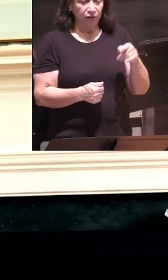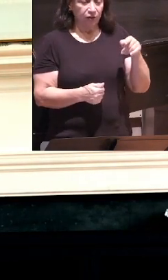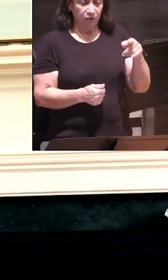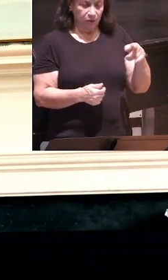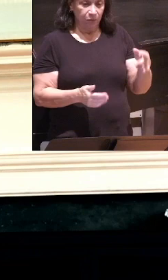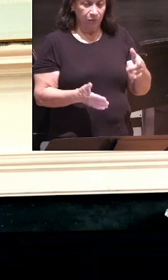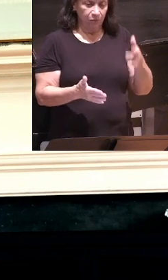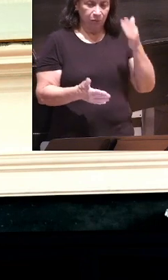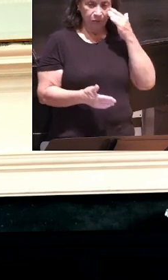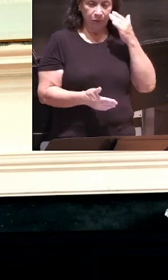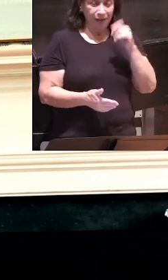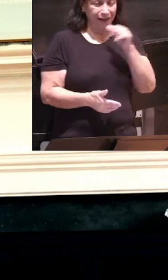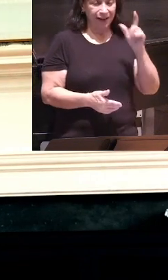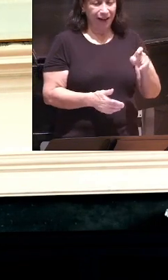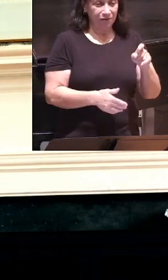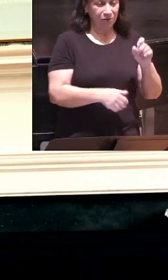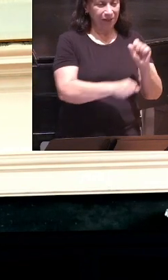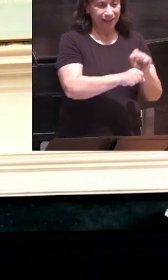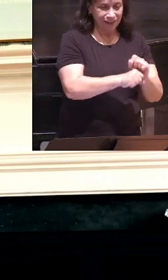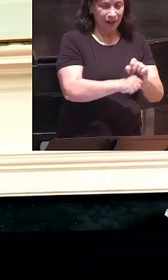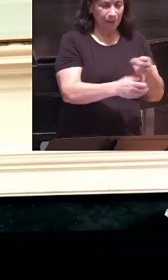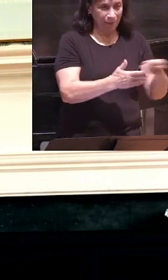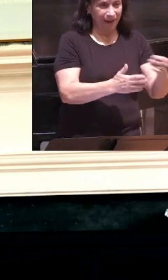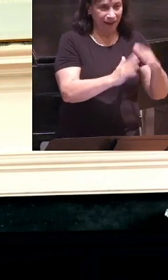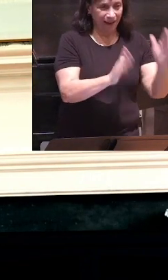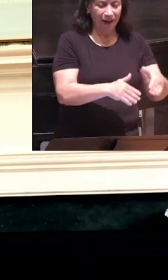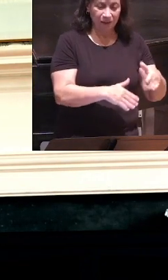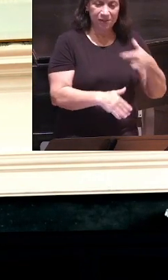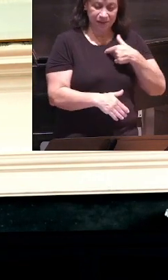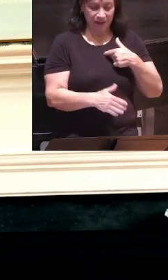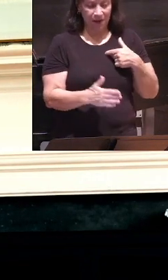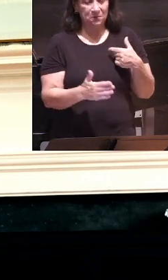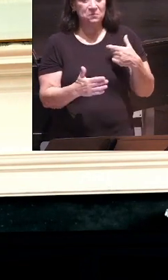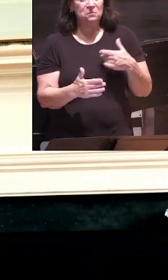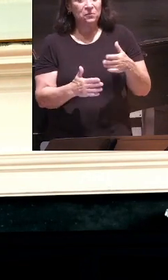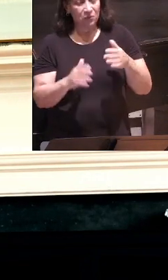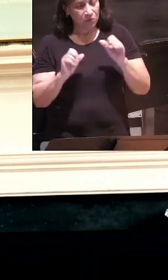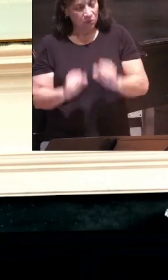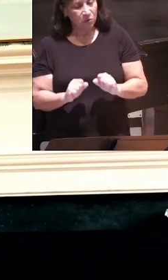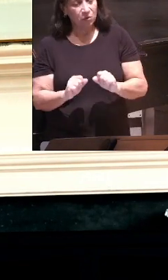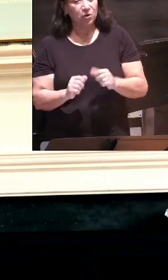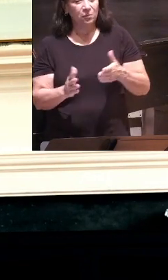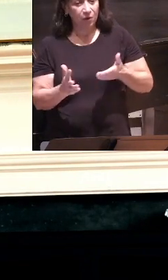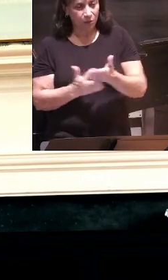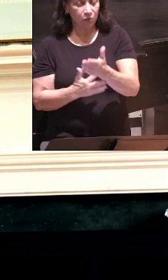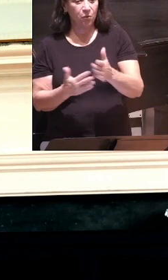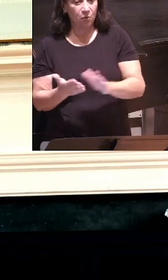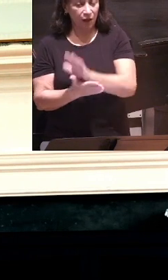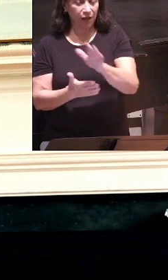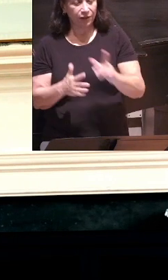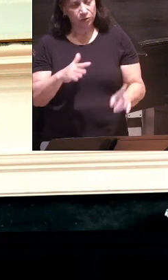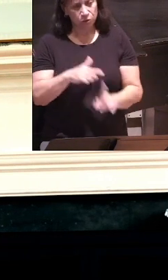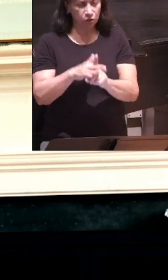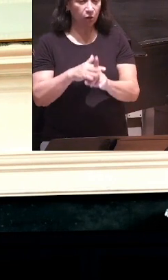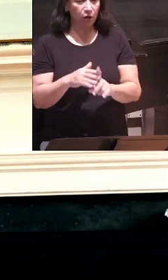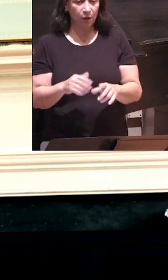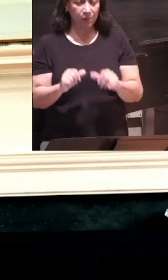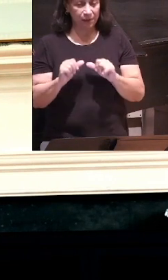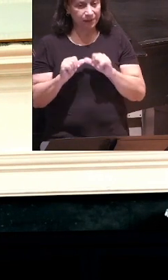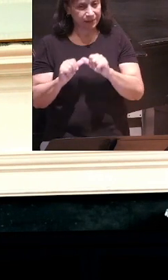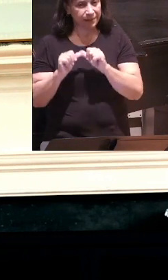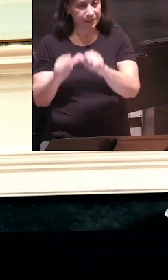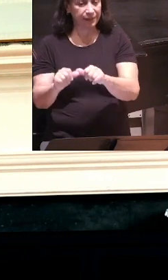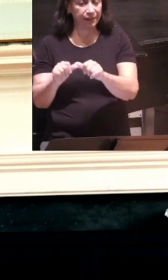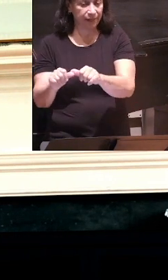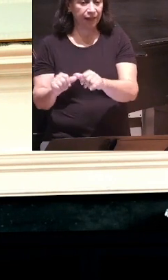buy a house, you 100% supported me. And if that's really what I wanted to do, I truly believe you would have let me do that. You showed up consistently